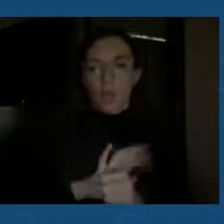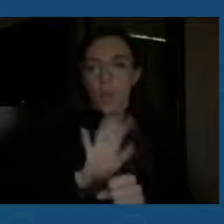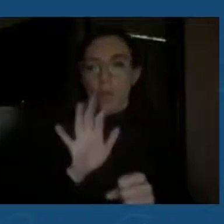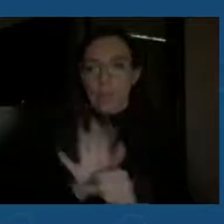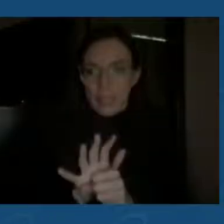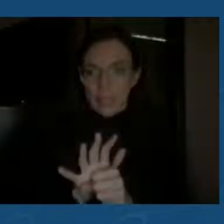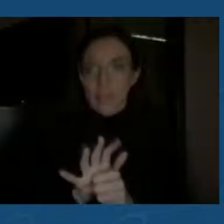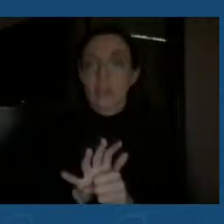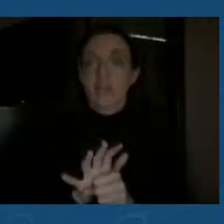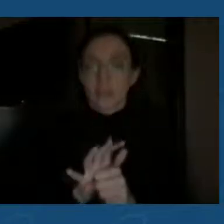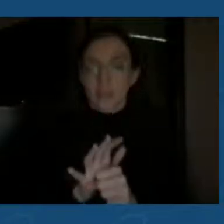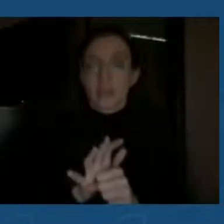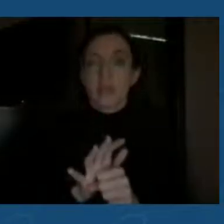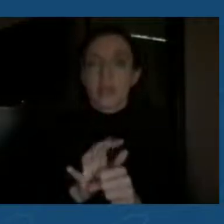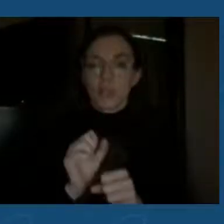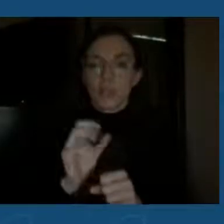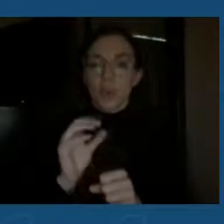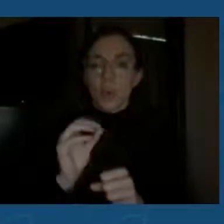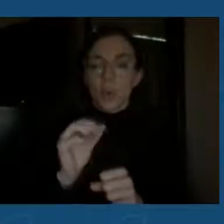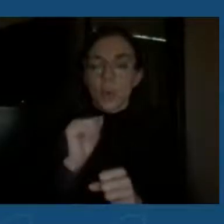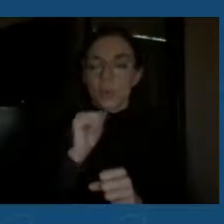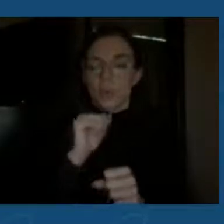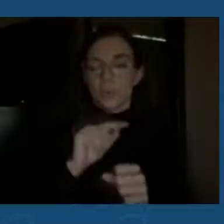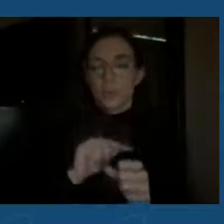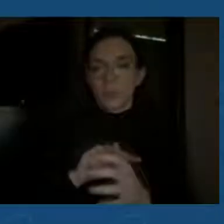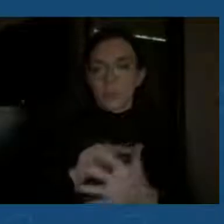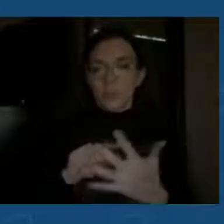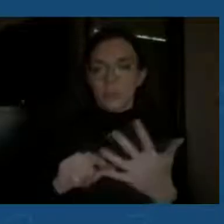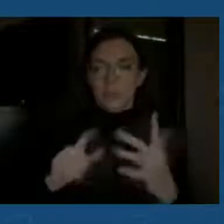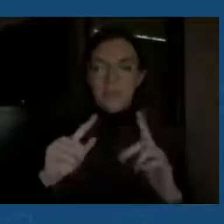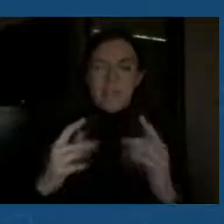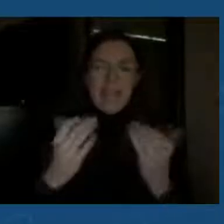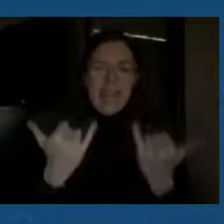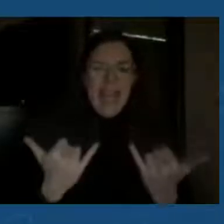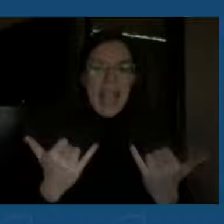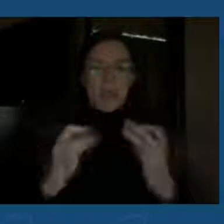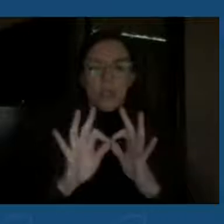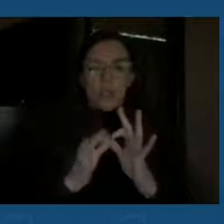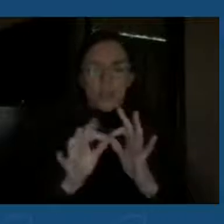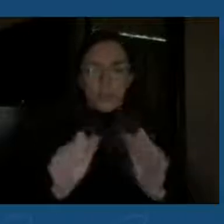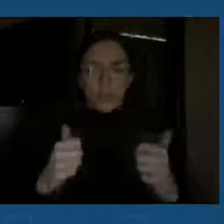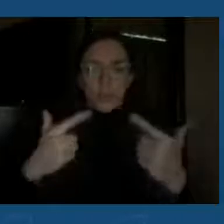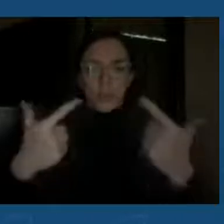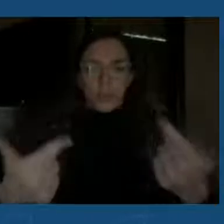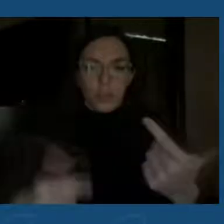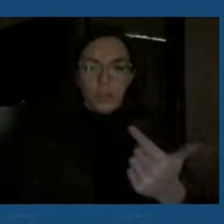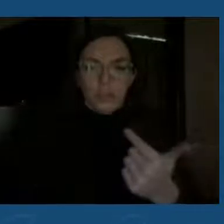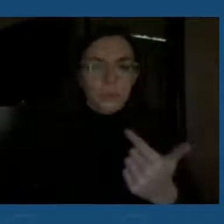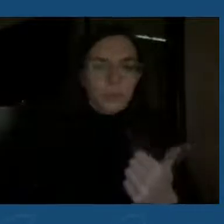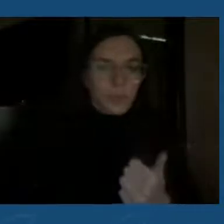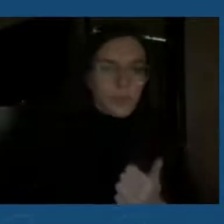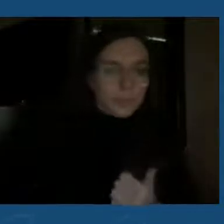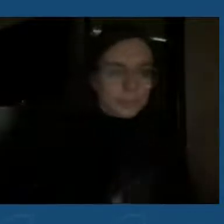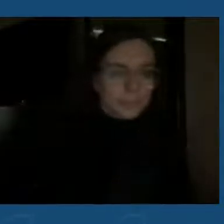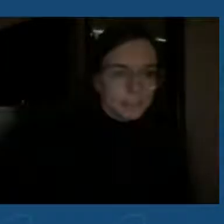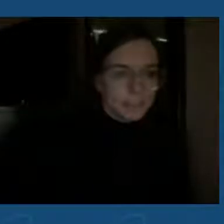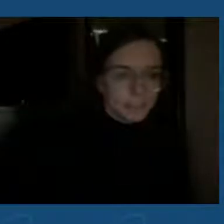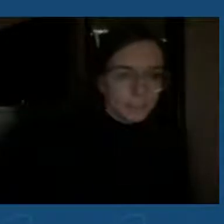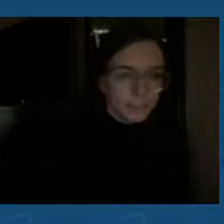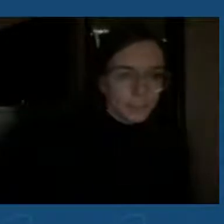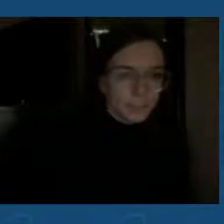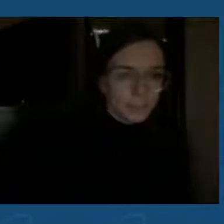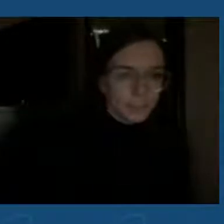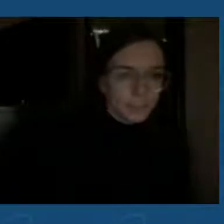turn the page and talk about it very much in the past tense. And we will get to that point, but we've had a rising tide